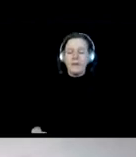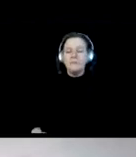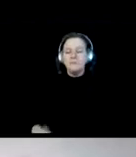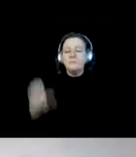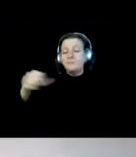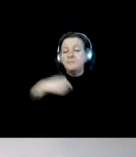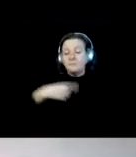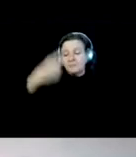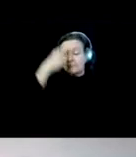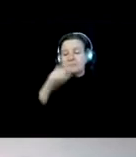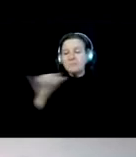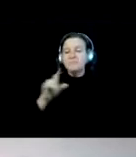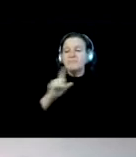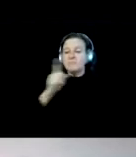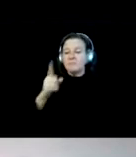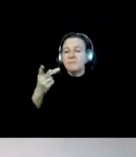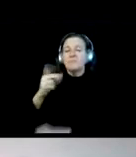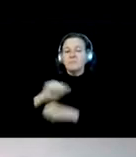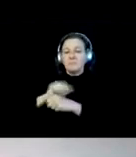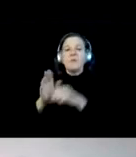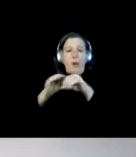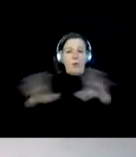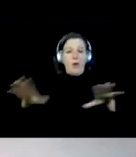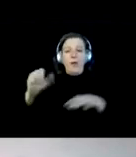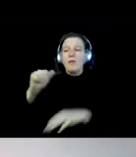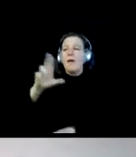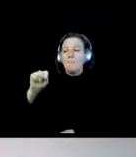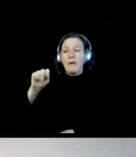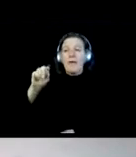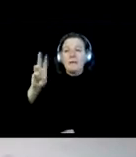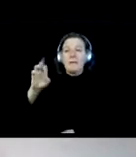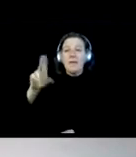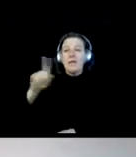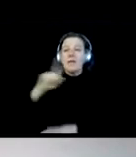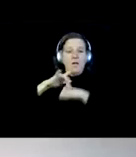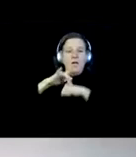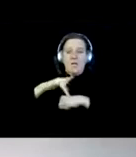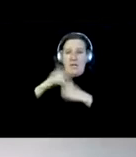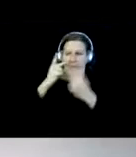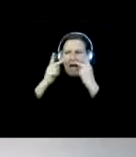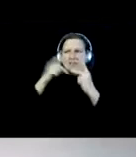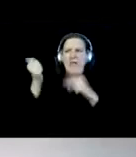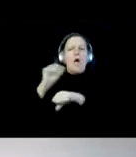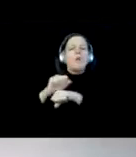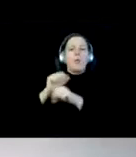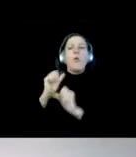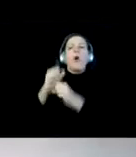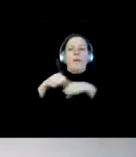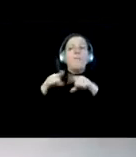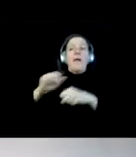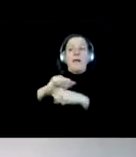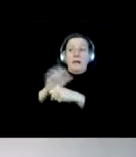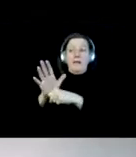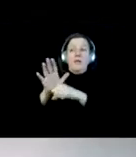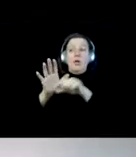like a real pandemic artwork. Like it's so obsessive. I look at other works that were made in the pandemic and I feel like I can